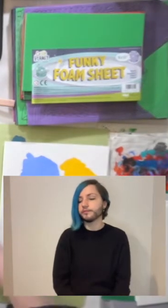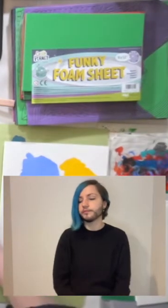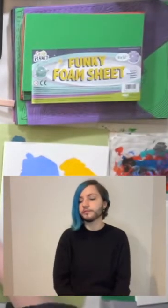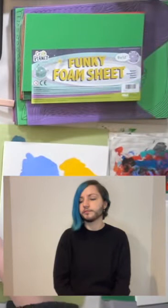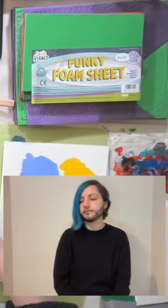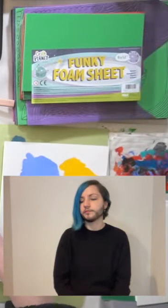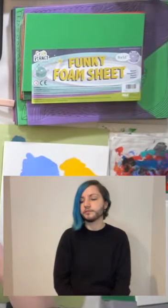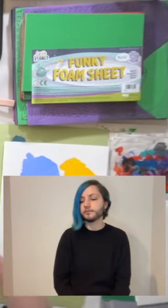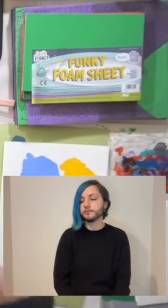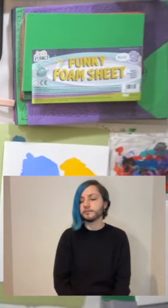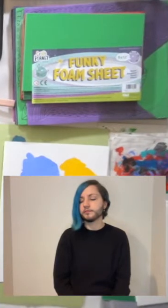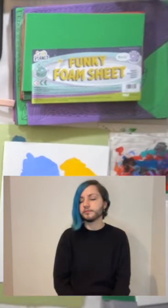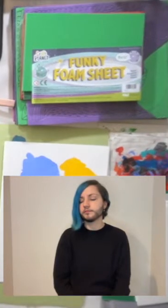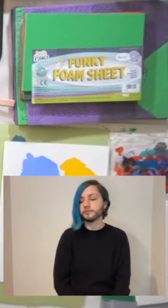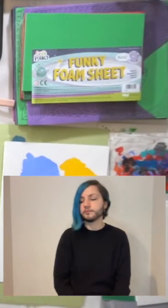in this case,